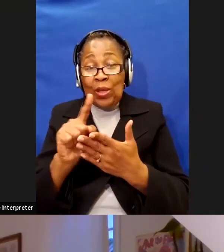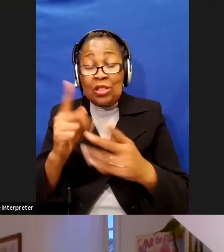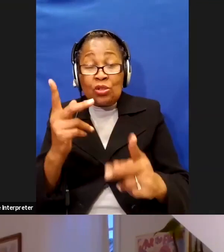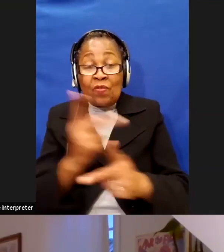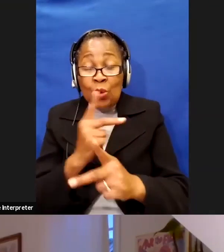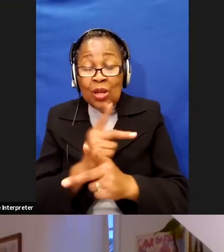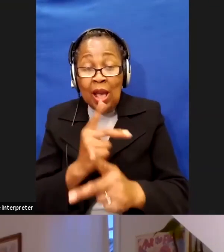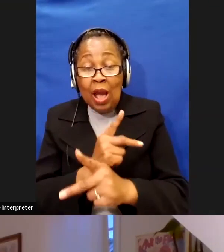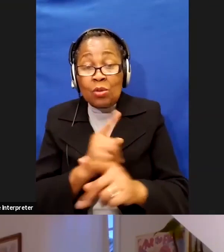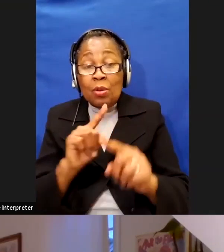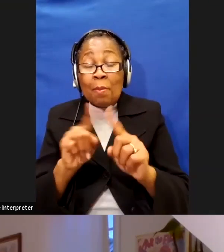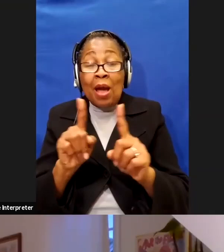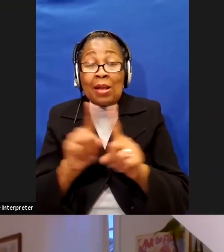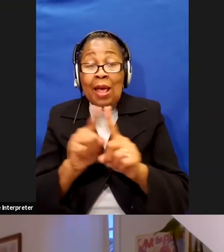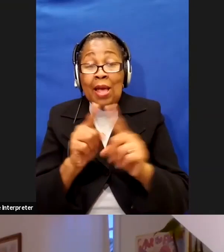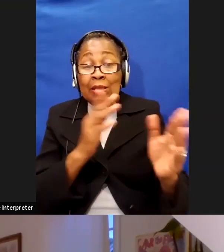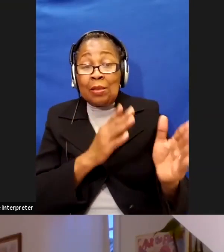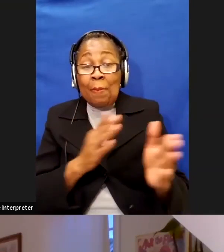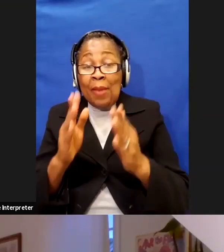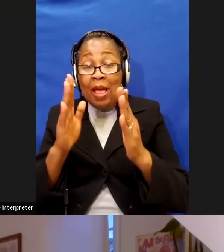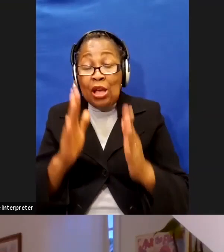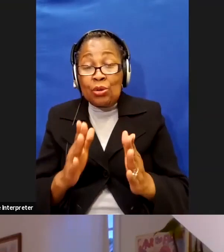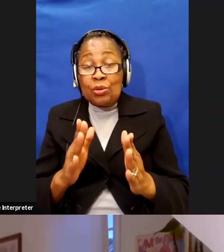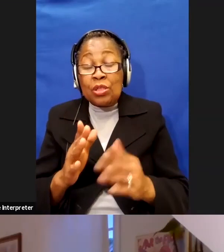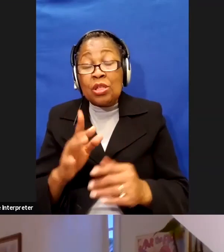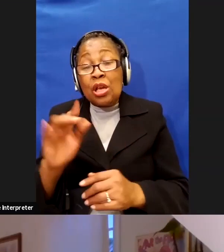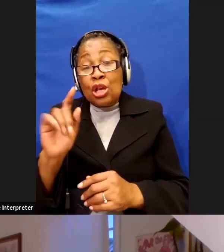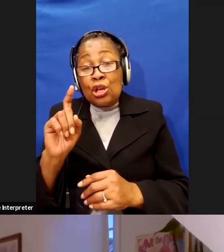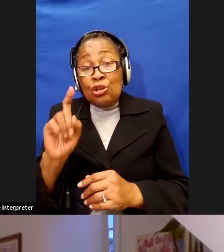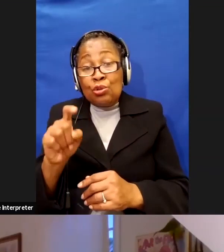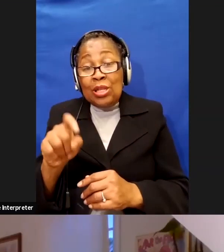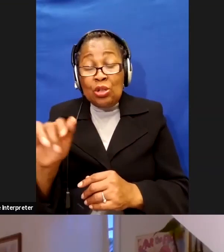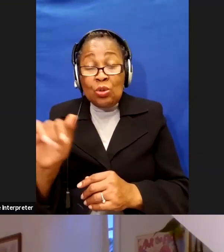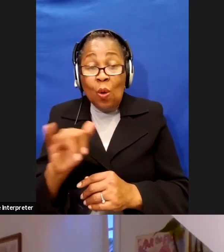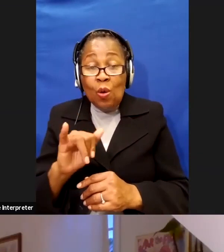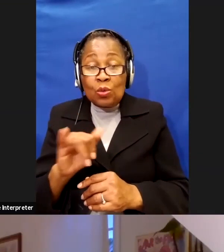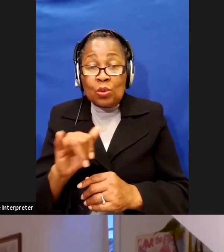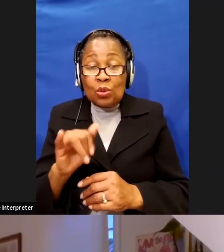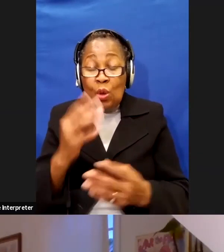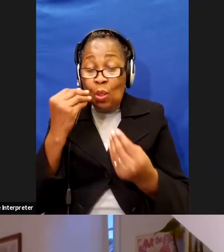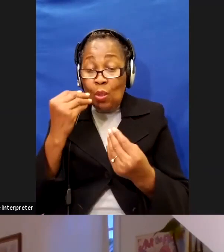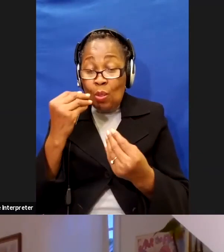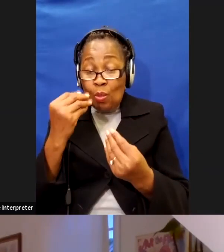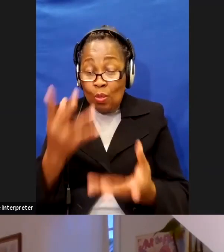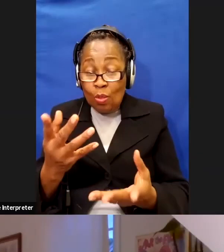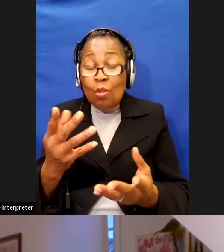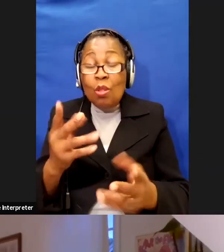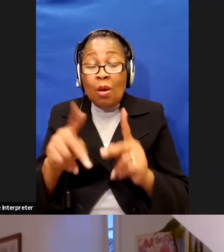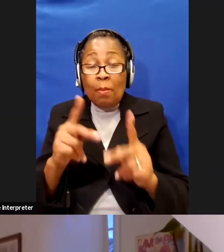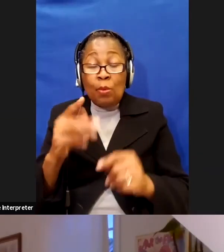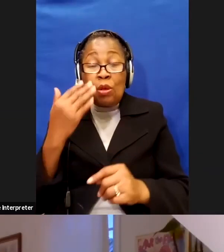as planners on the front end, you need to also let your potential patrons know